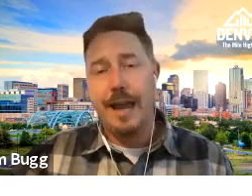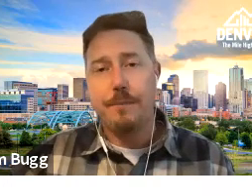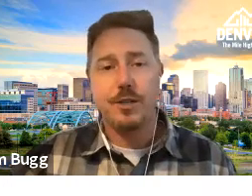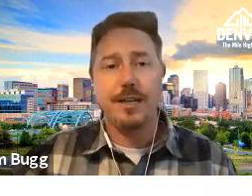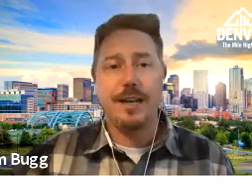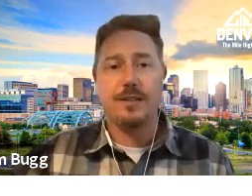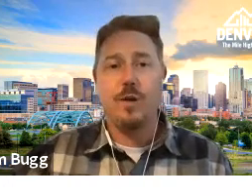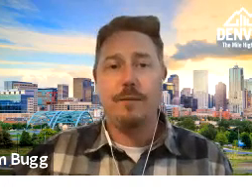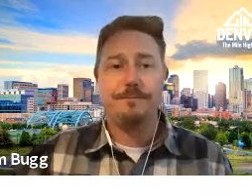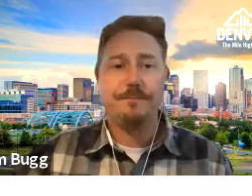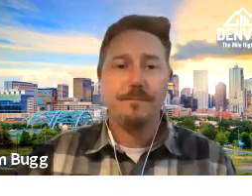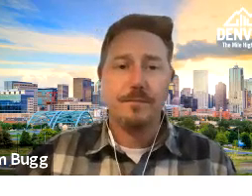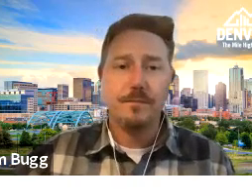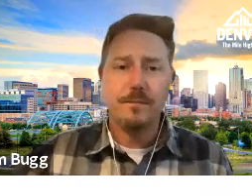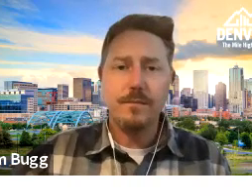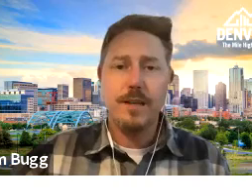closed captioning as well.